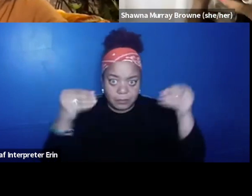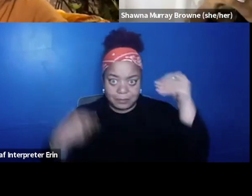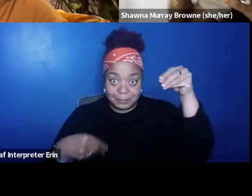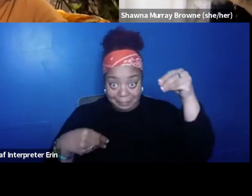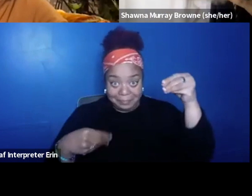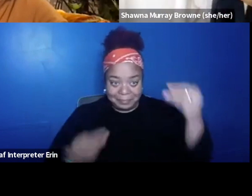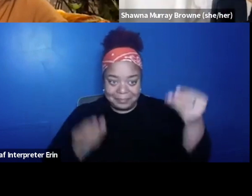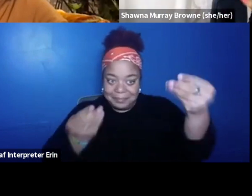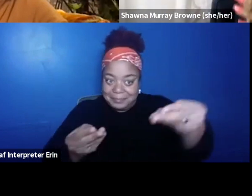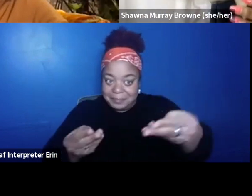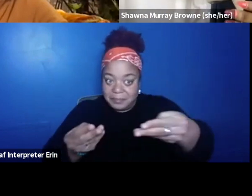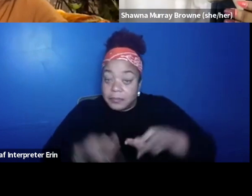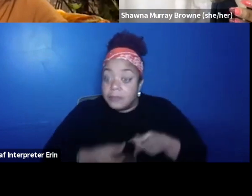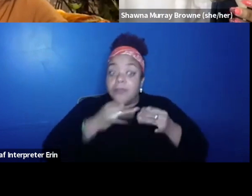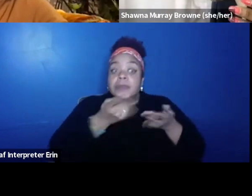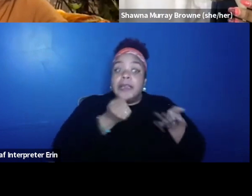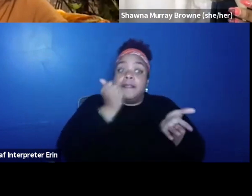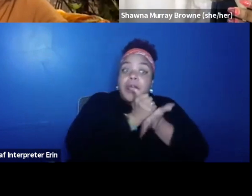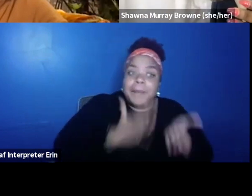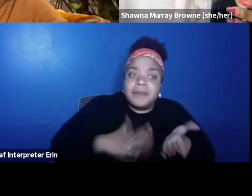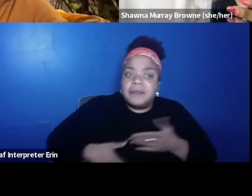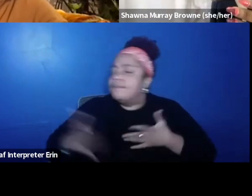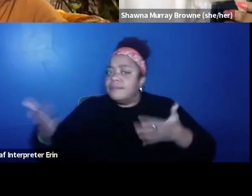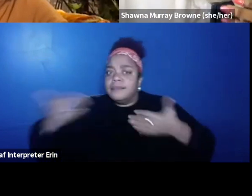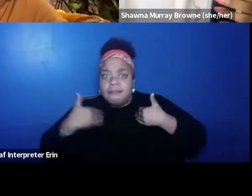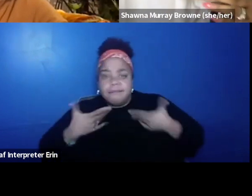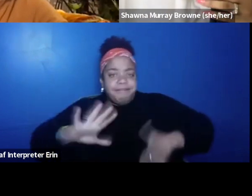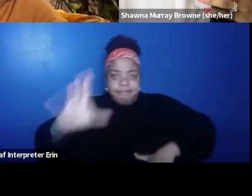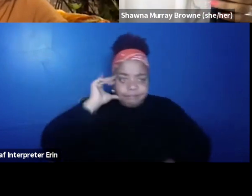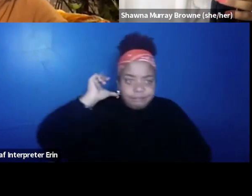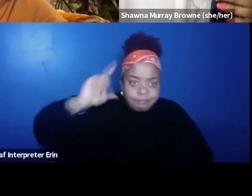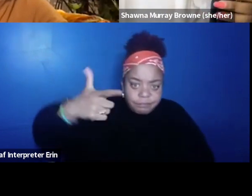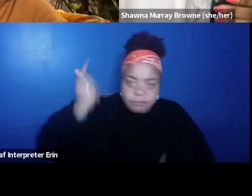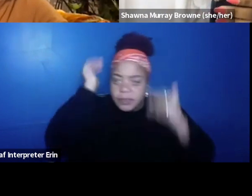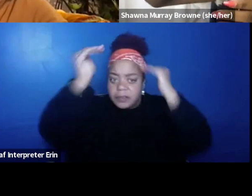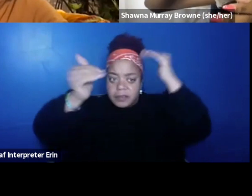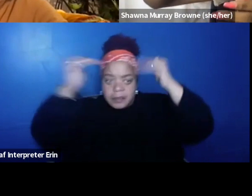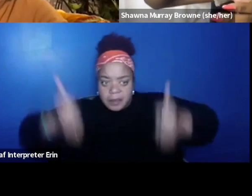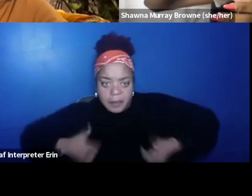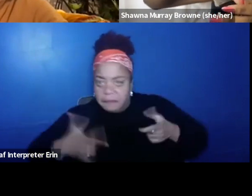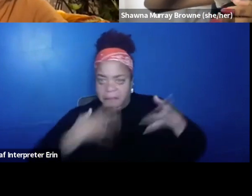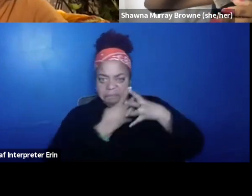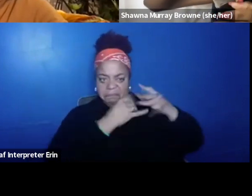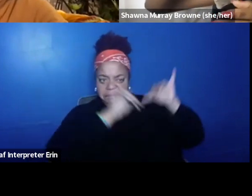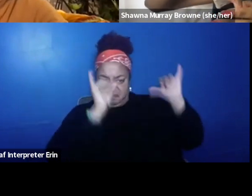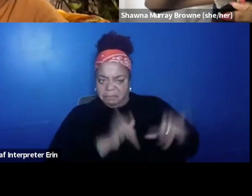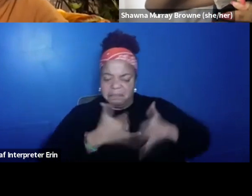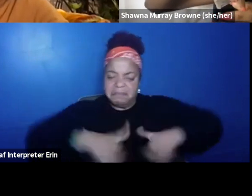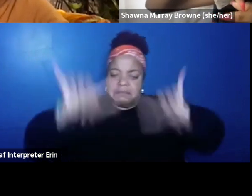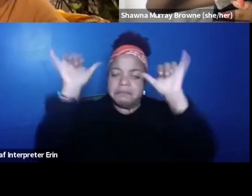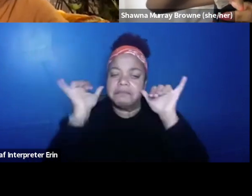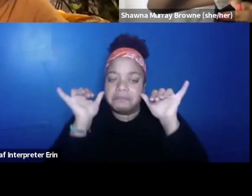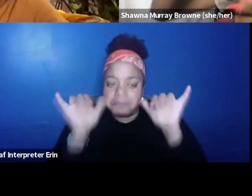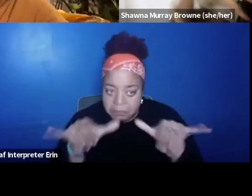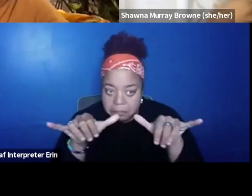their therapist that later ended up in the adult prison system, and they are still citing whatever notes that were written when